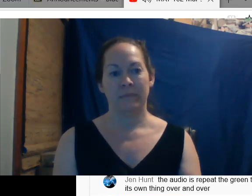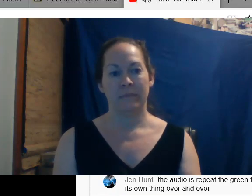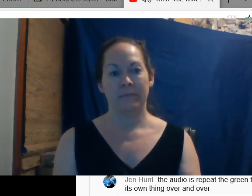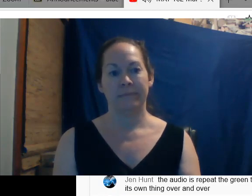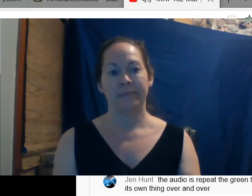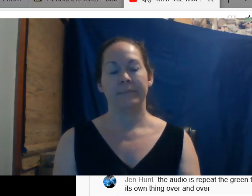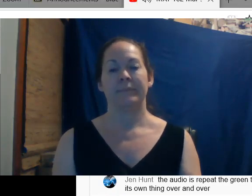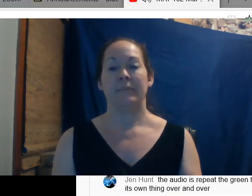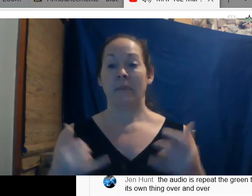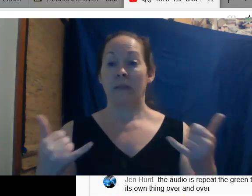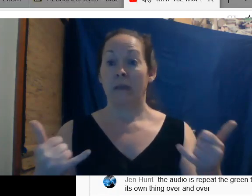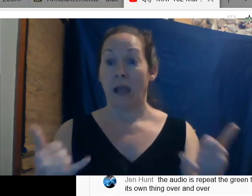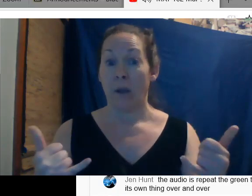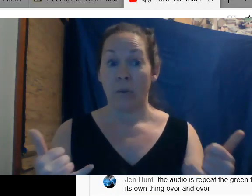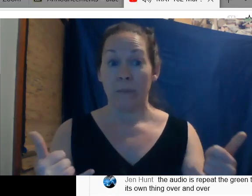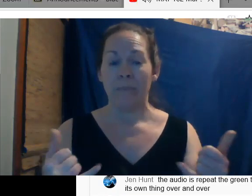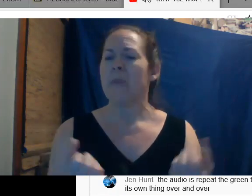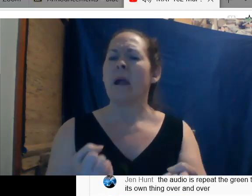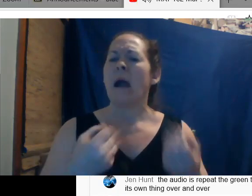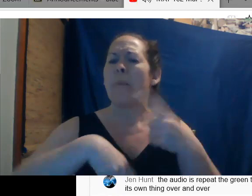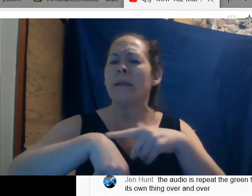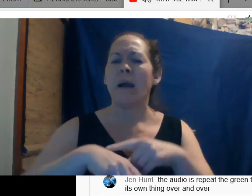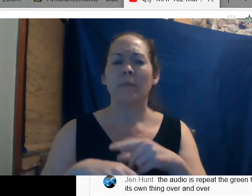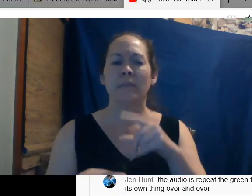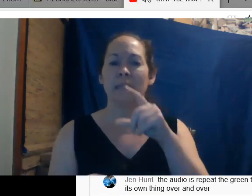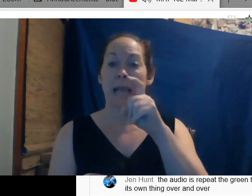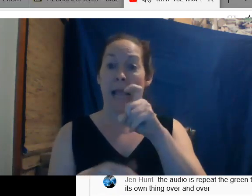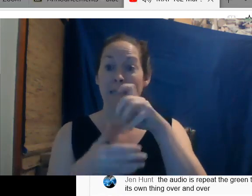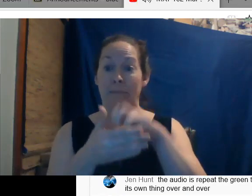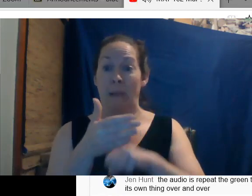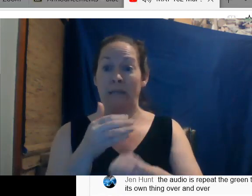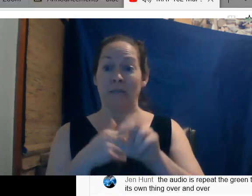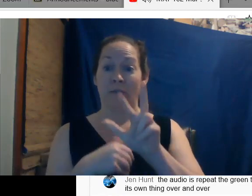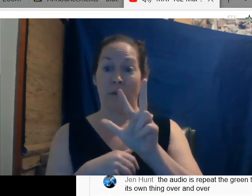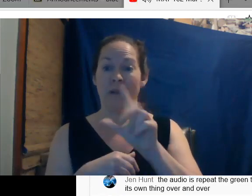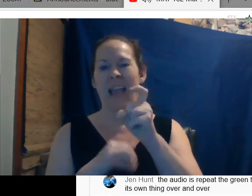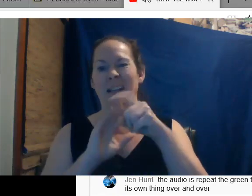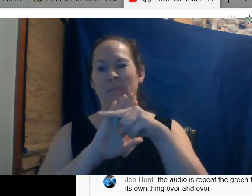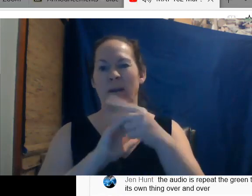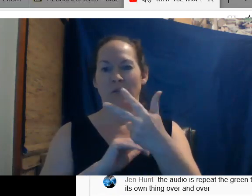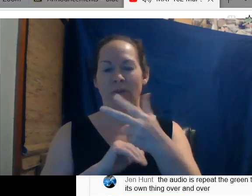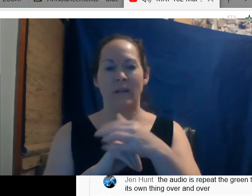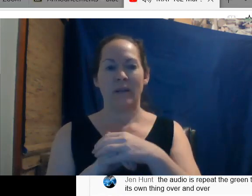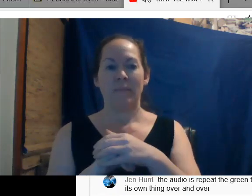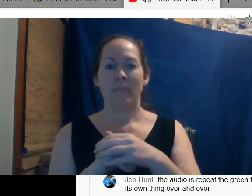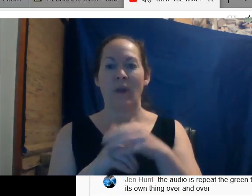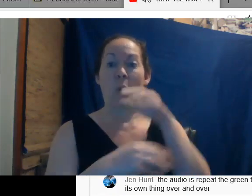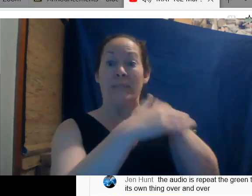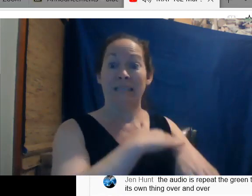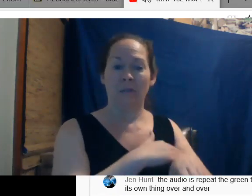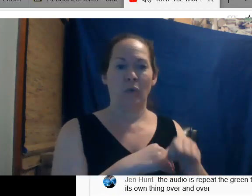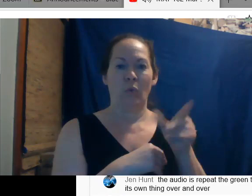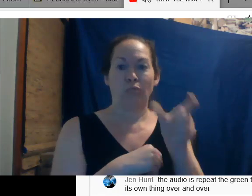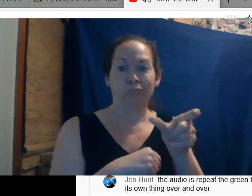So we want to see how many times this goes into each of these by place value. So our